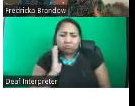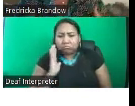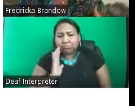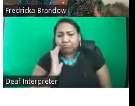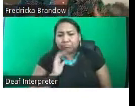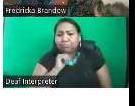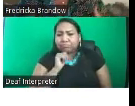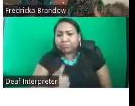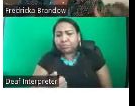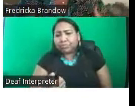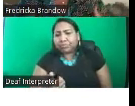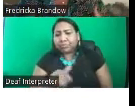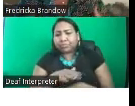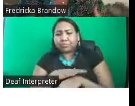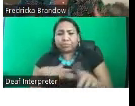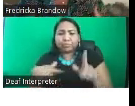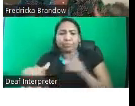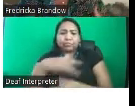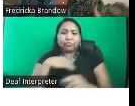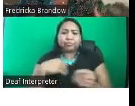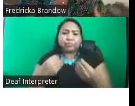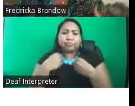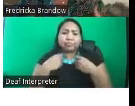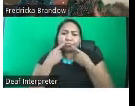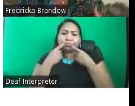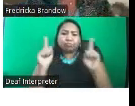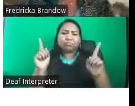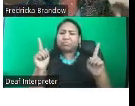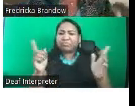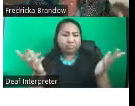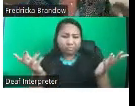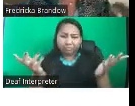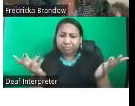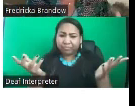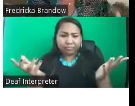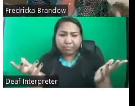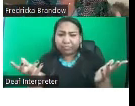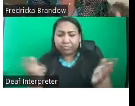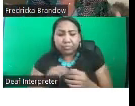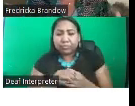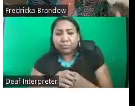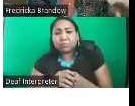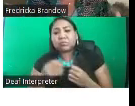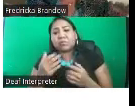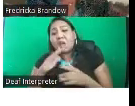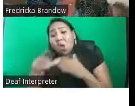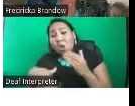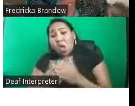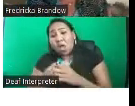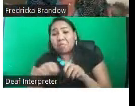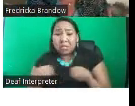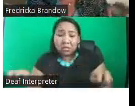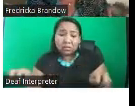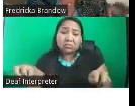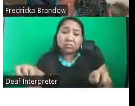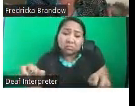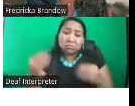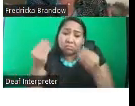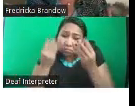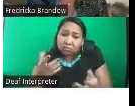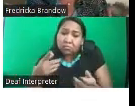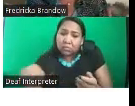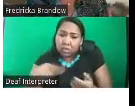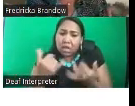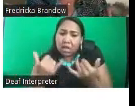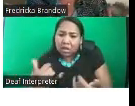for success. So speaking to everyone on the panel, you are creating this healthy environment for Native